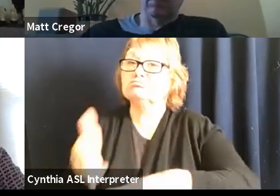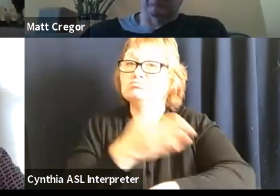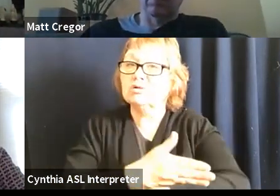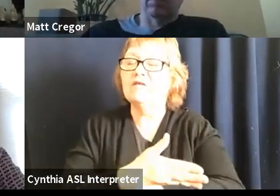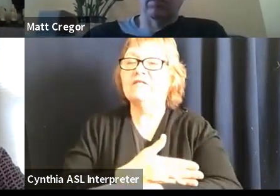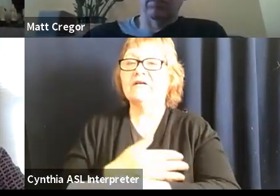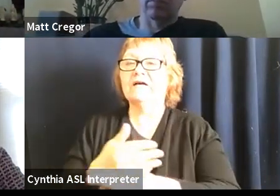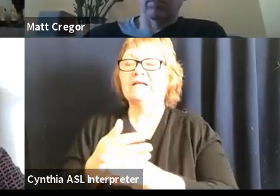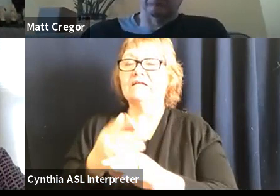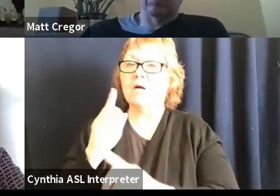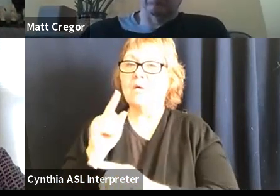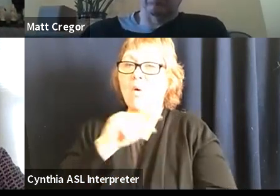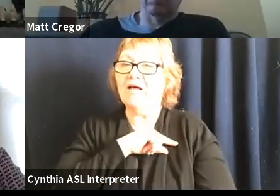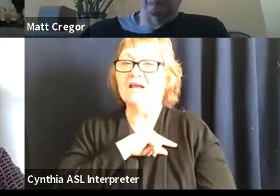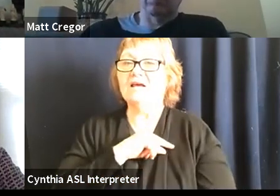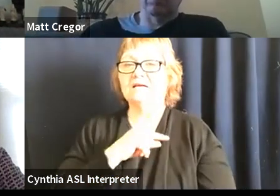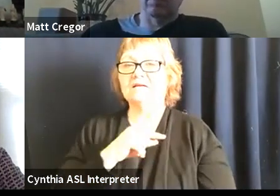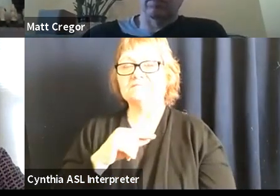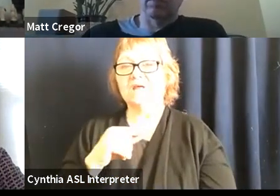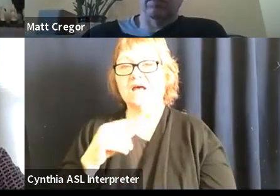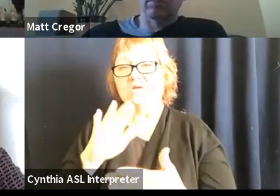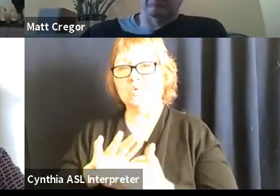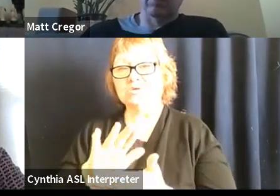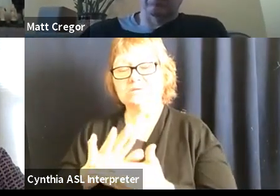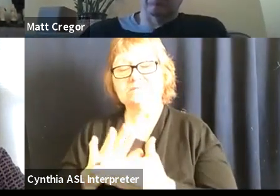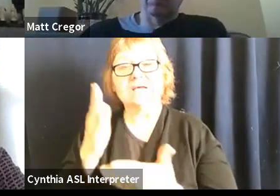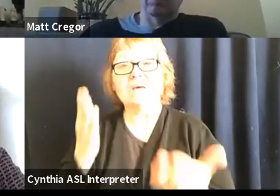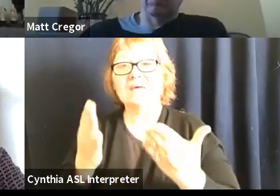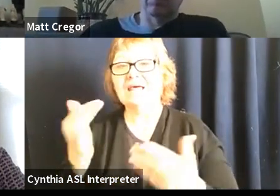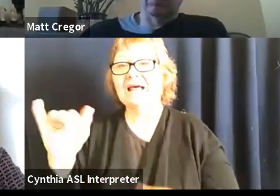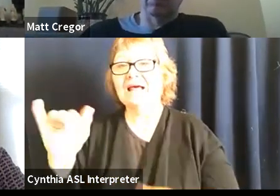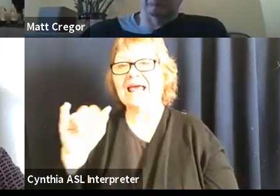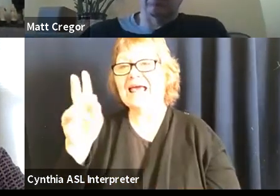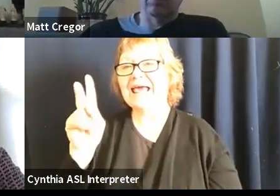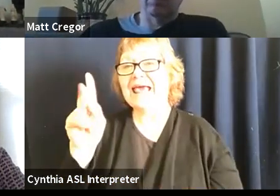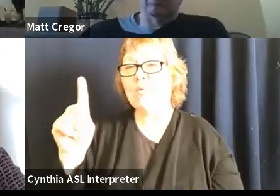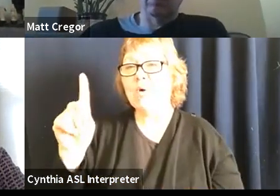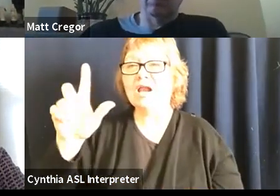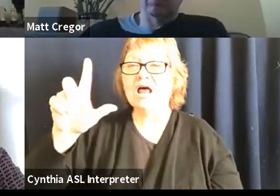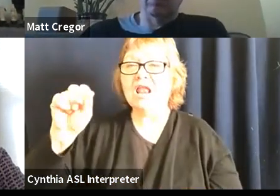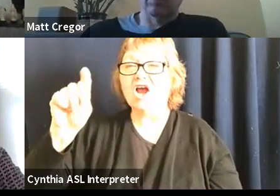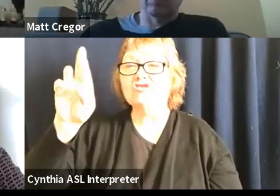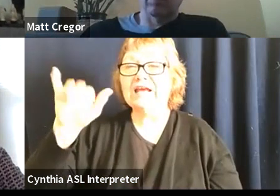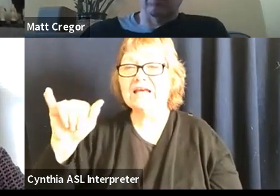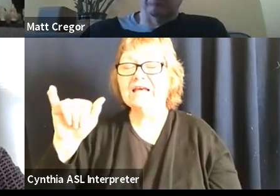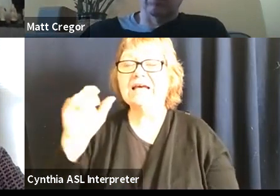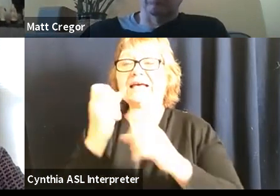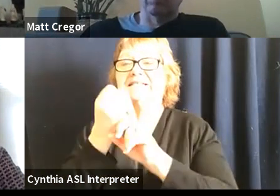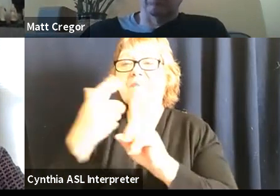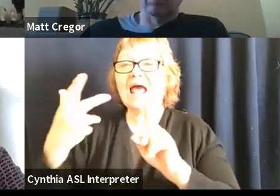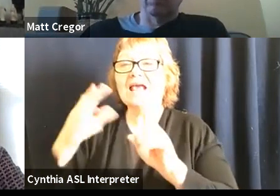schools. We also might see what I've seen the K-1 lottery do, expanding